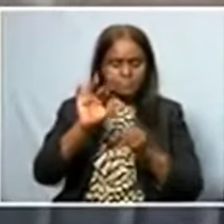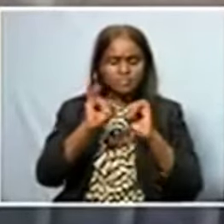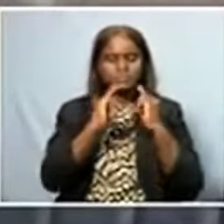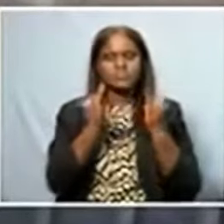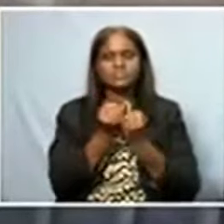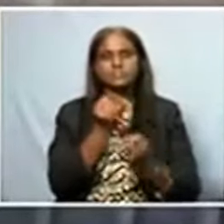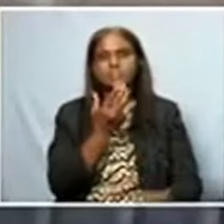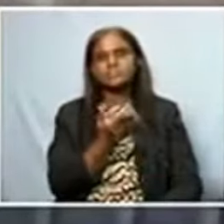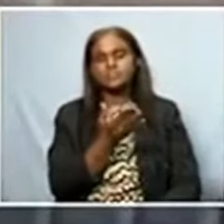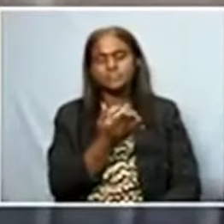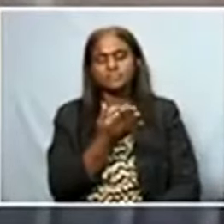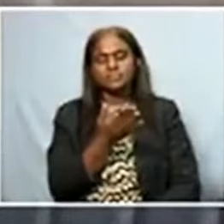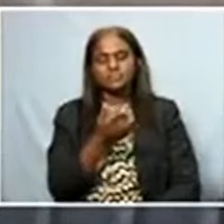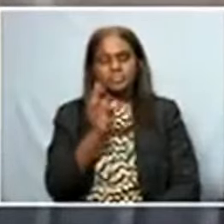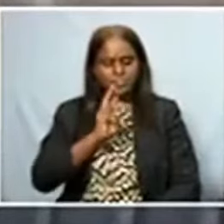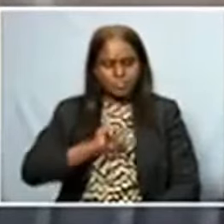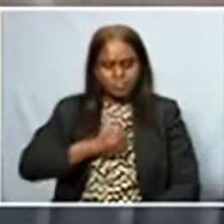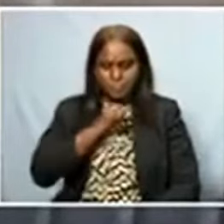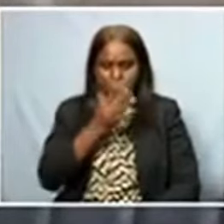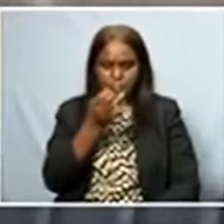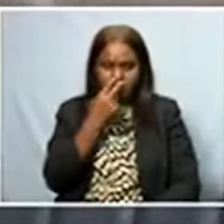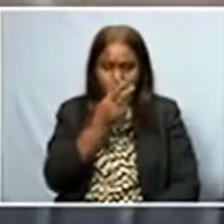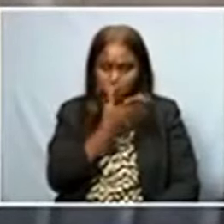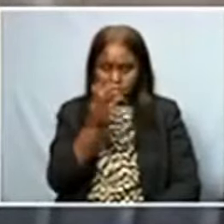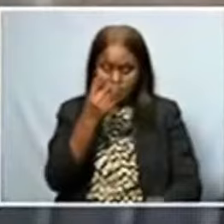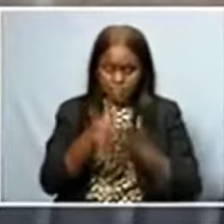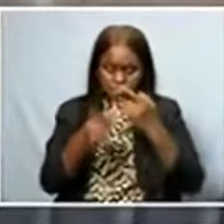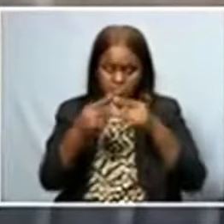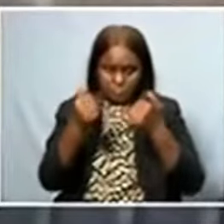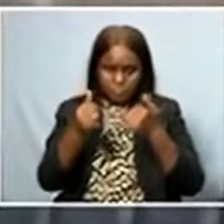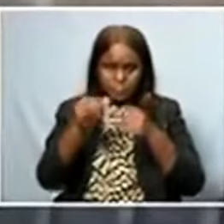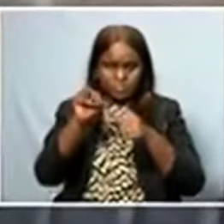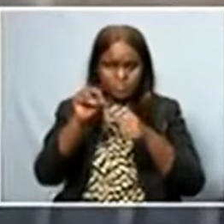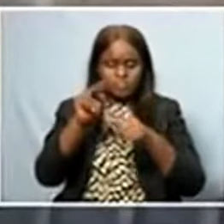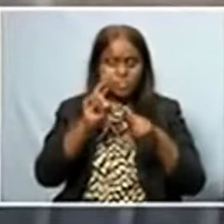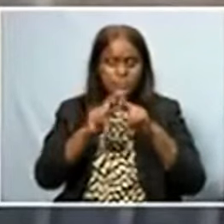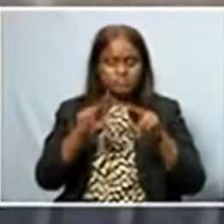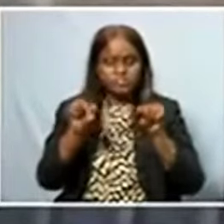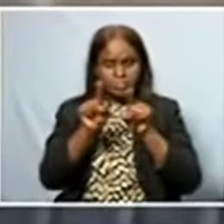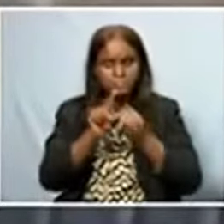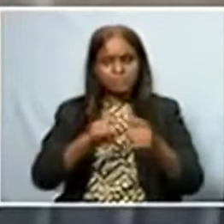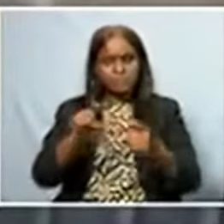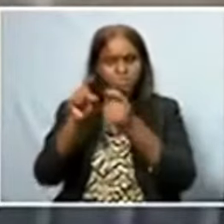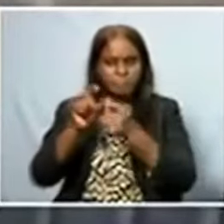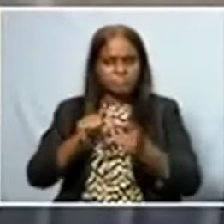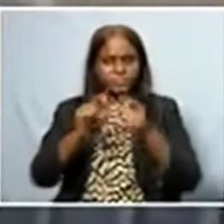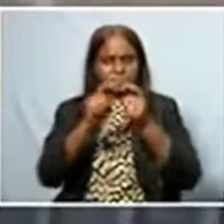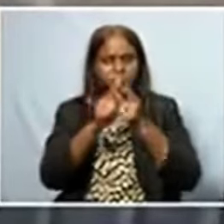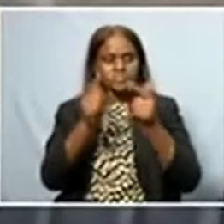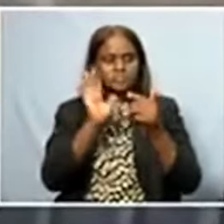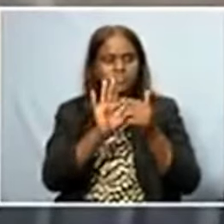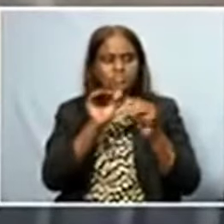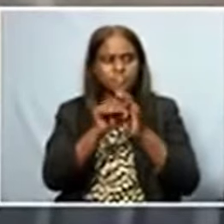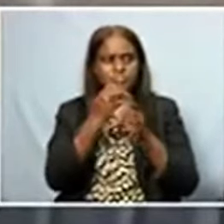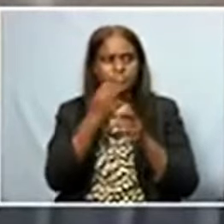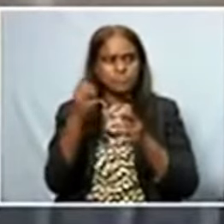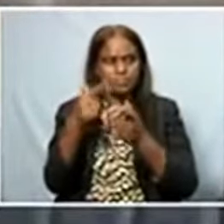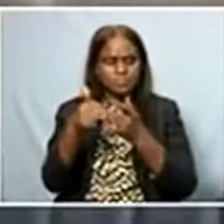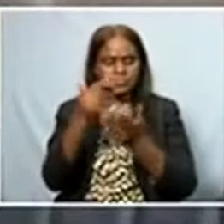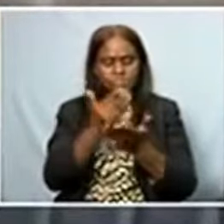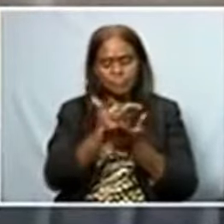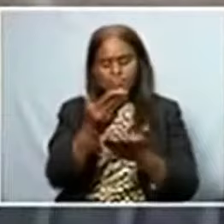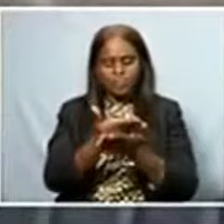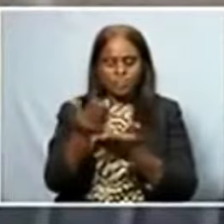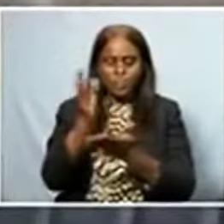institution. We don't want to see what happened, Mr. Chairperson, the challenges they faced in the equipment that they